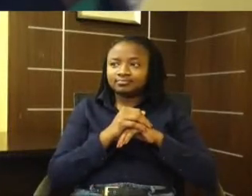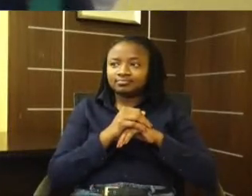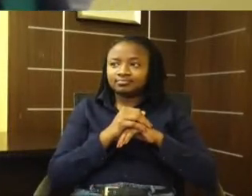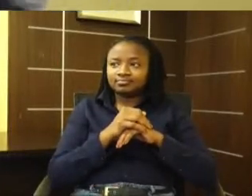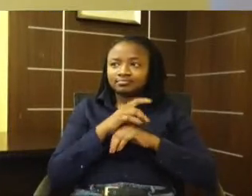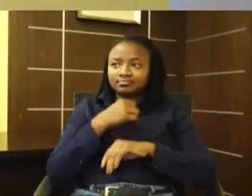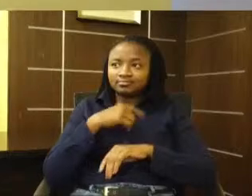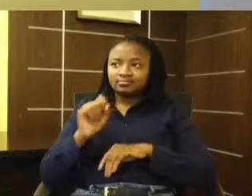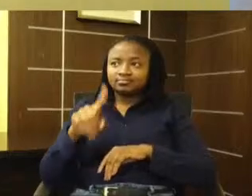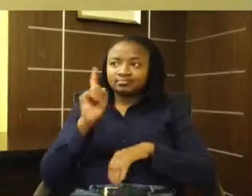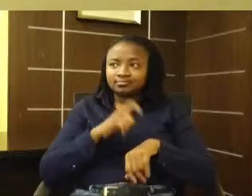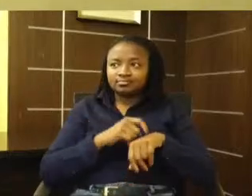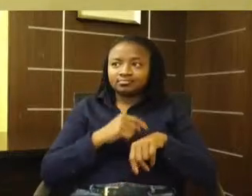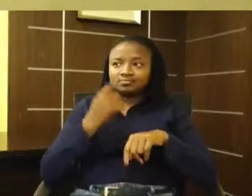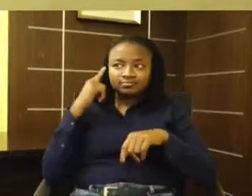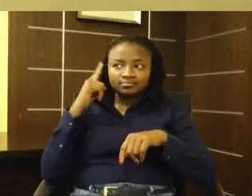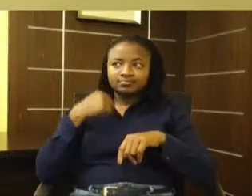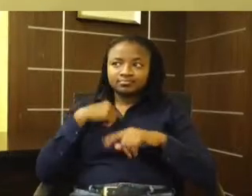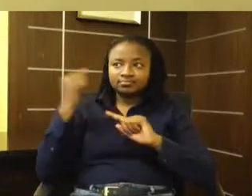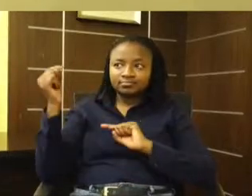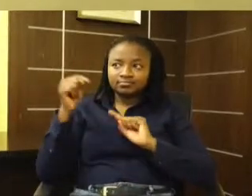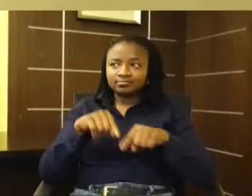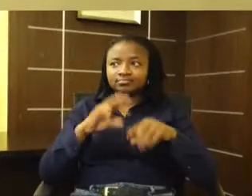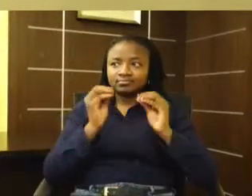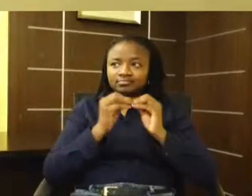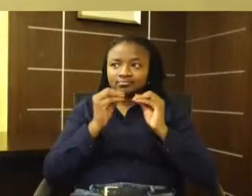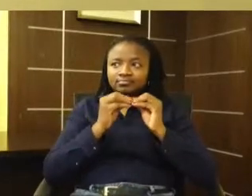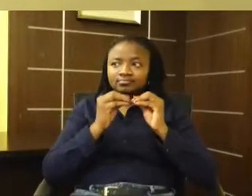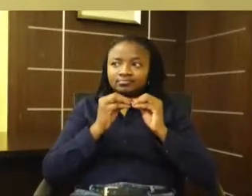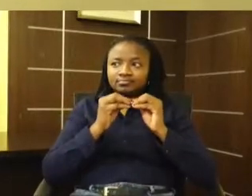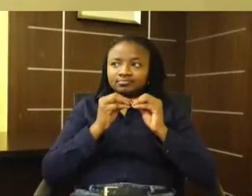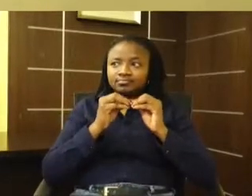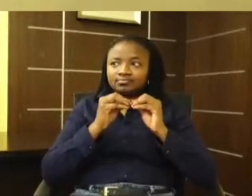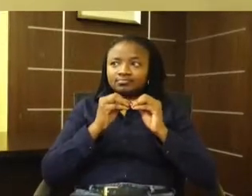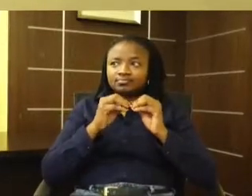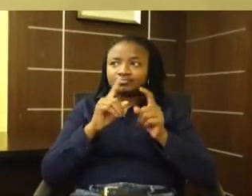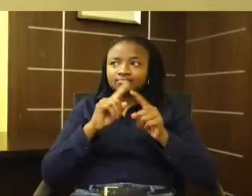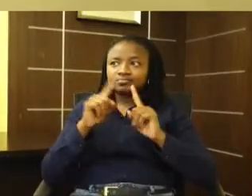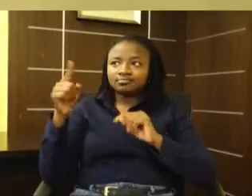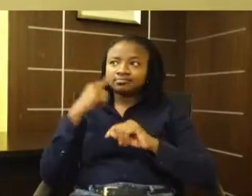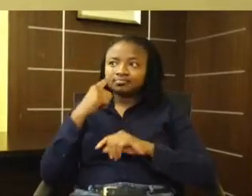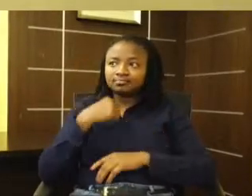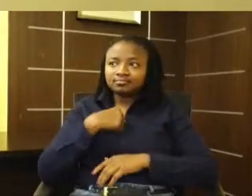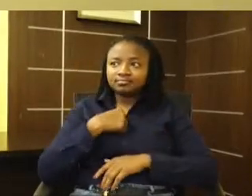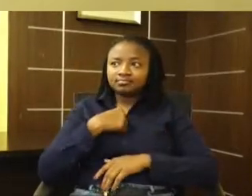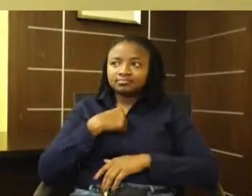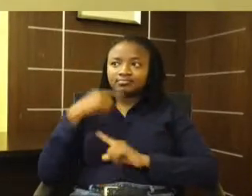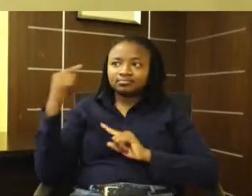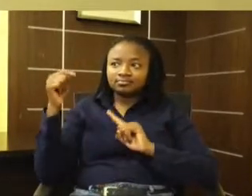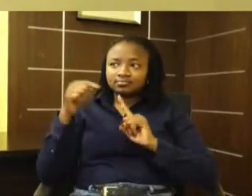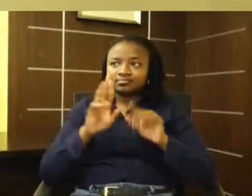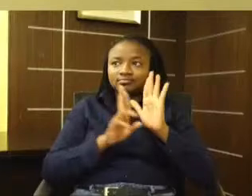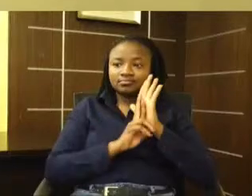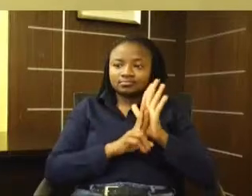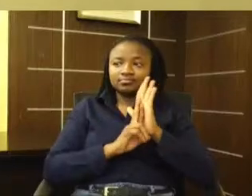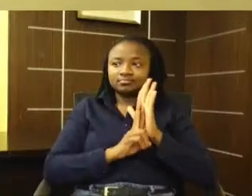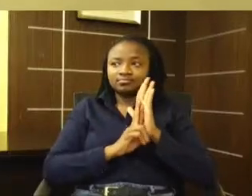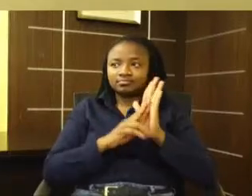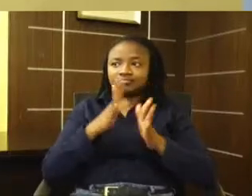this meeting. Actually, I was told to come and stand in for my CEO, Dr.